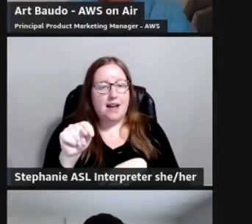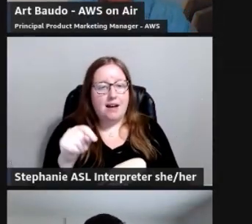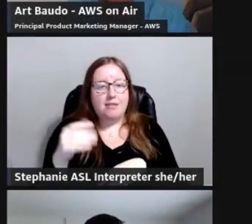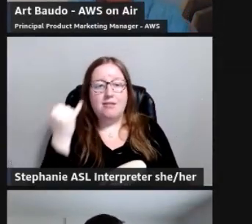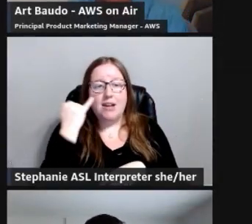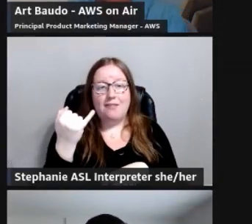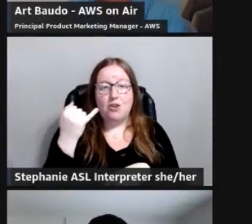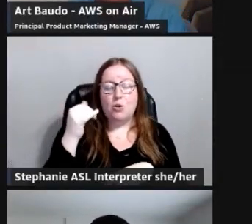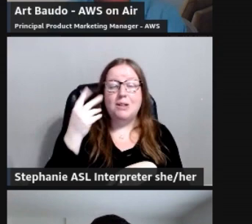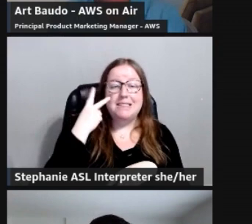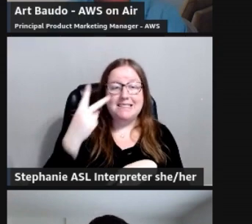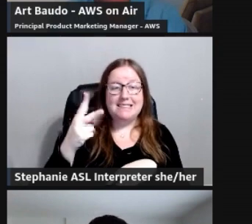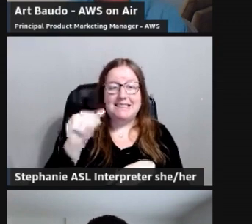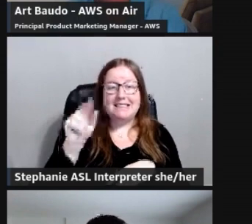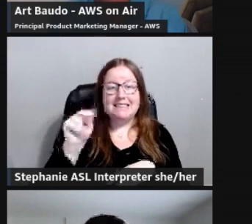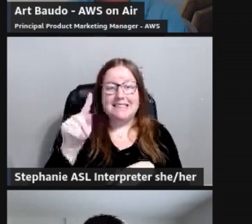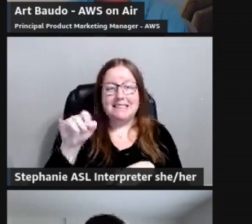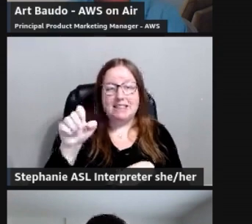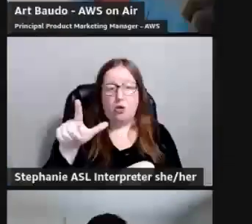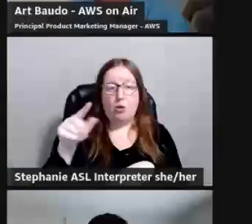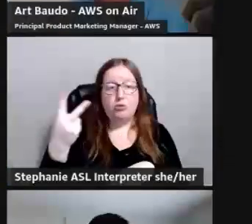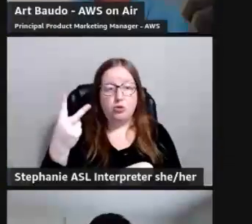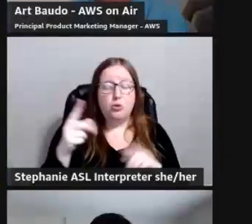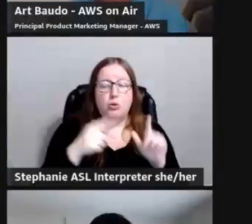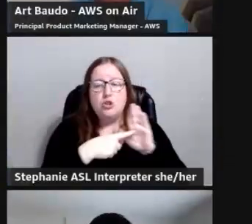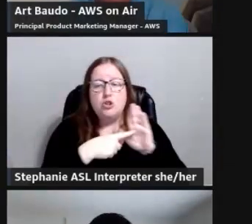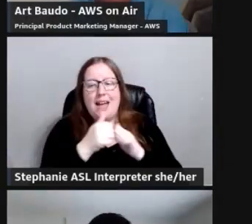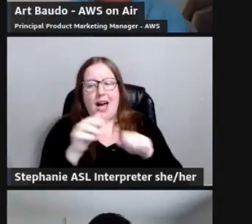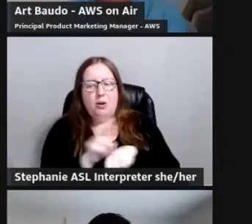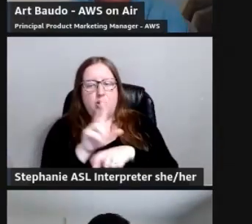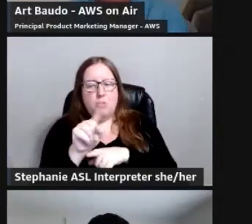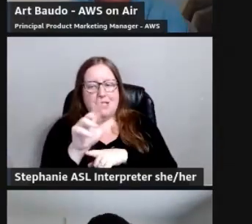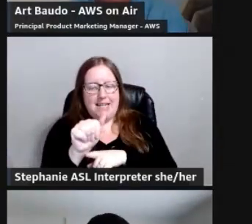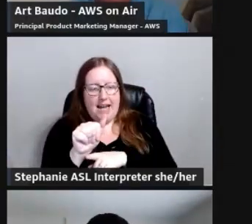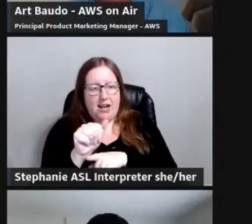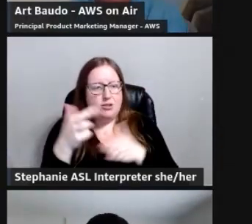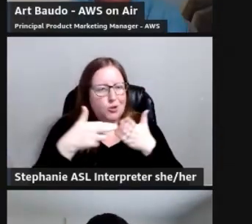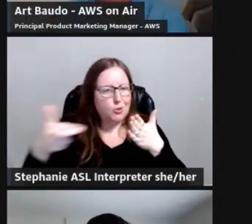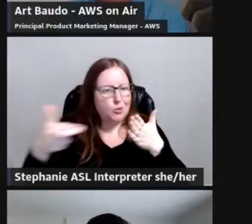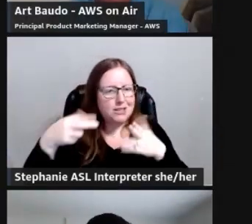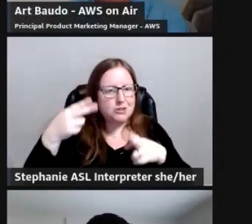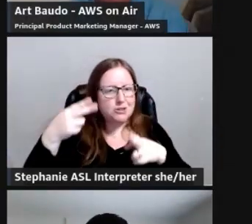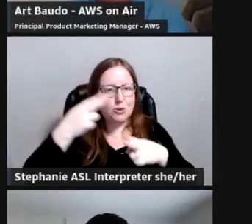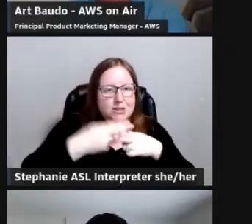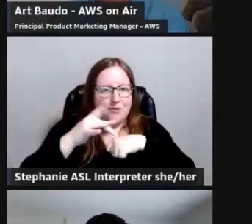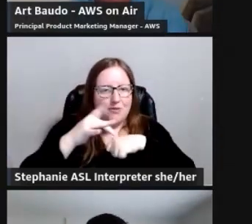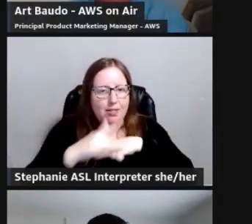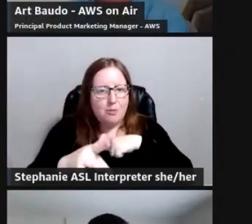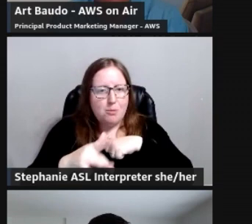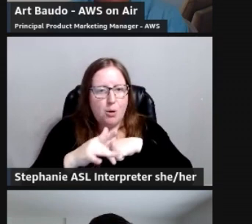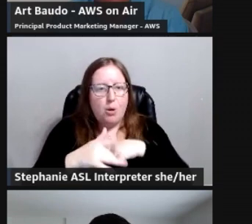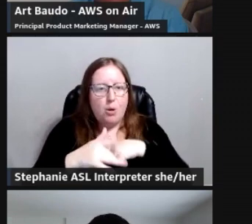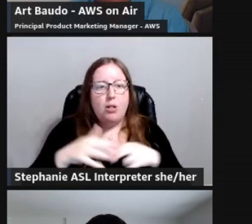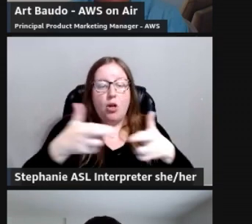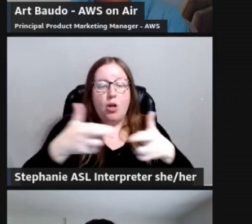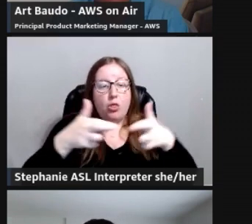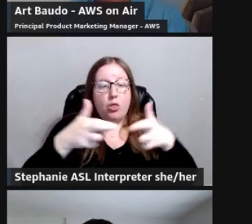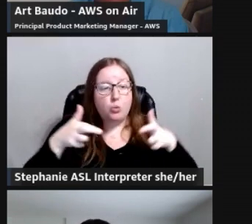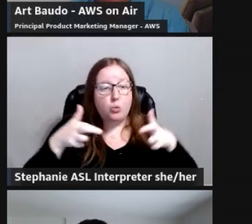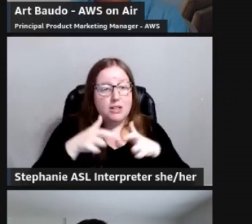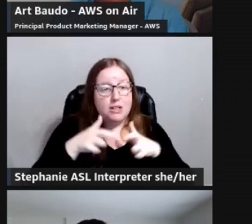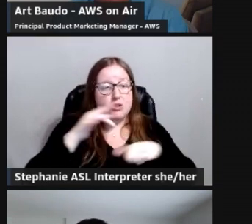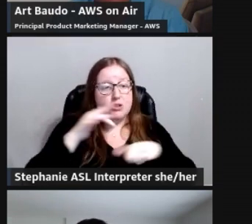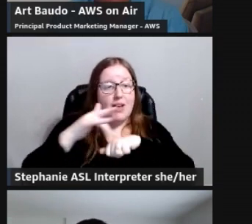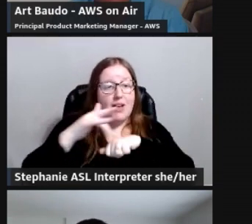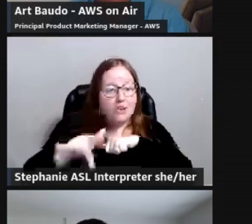the dataset, it's telling you how to use that data, right? So the resource name is available, the region is available, the CLI access